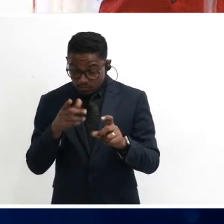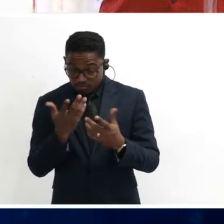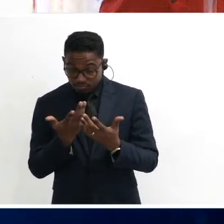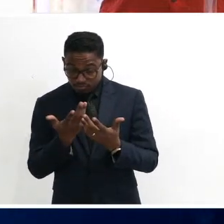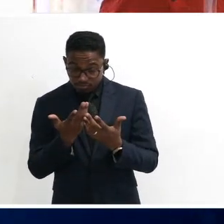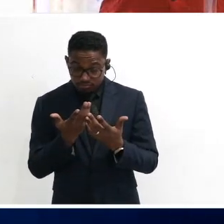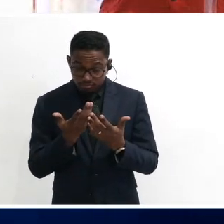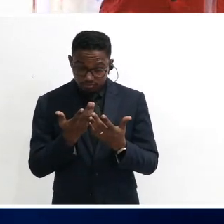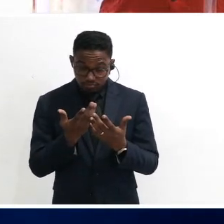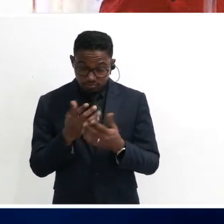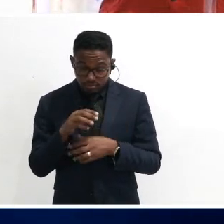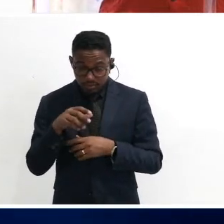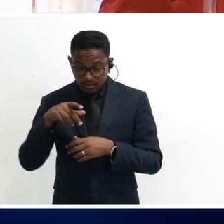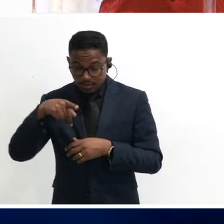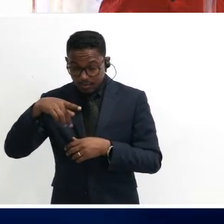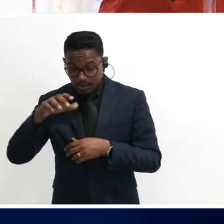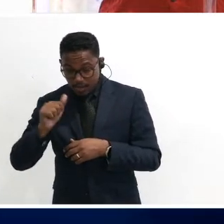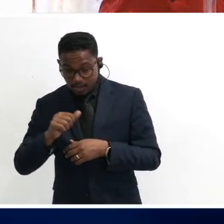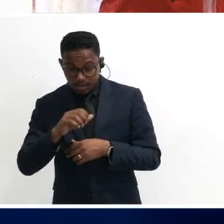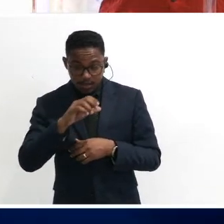et cetera.